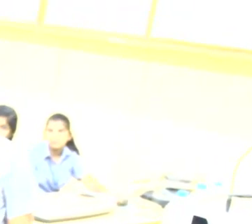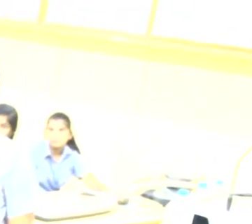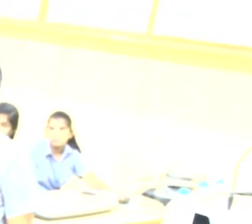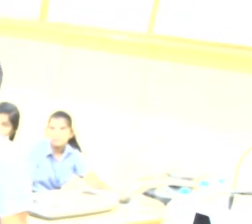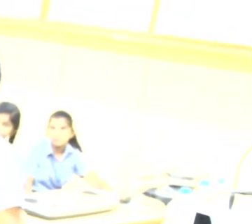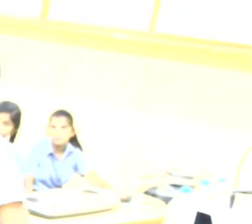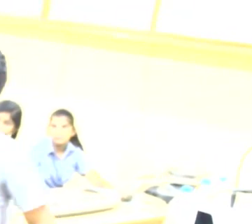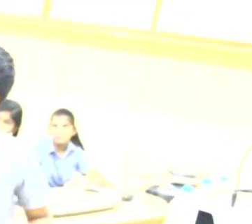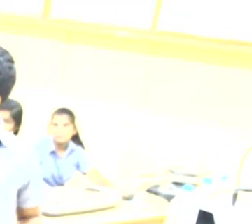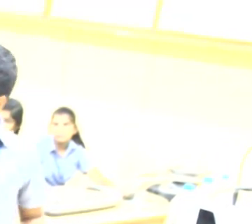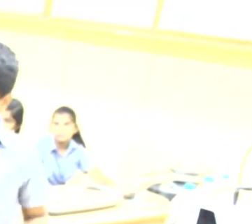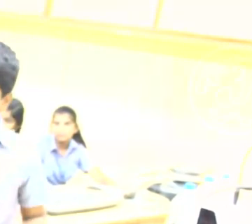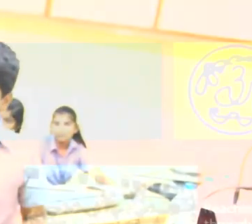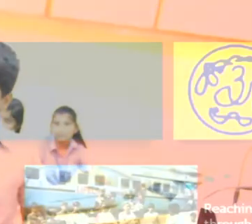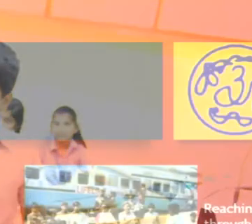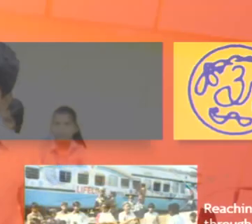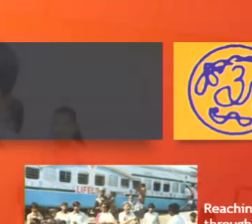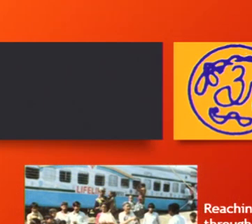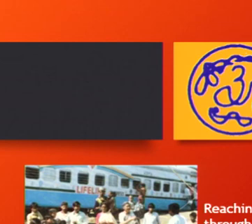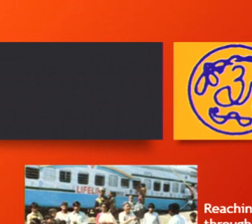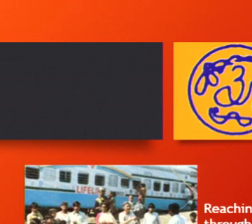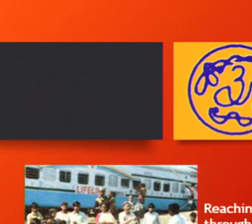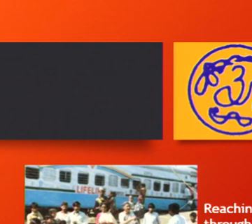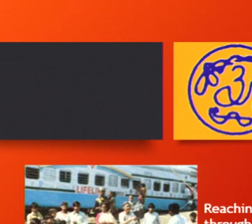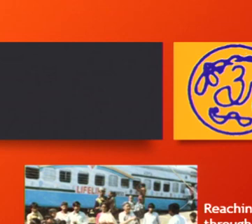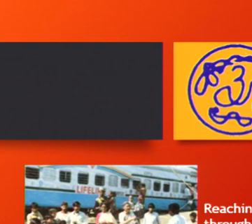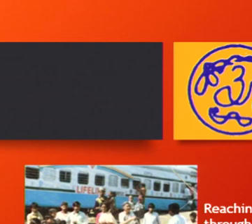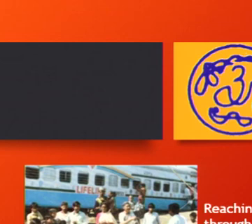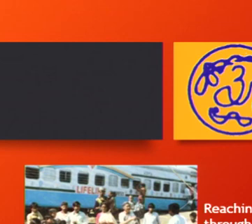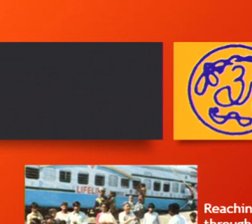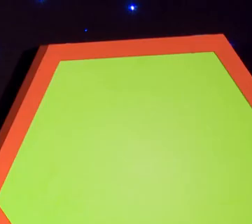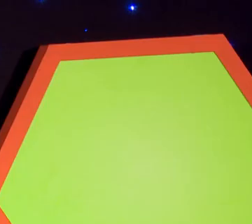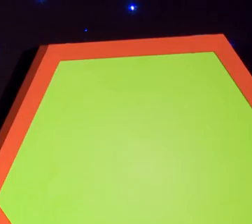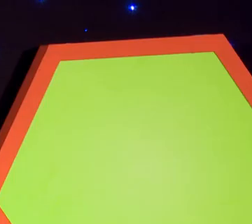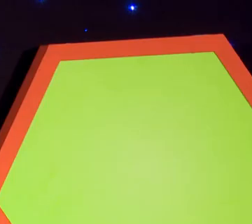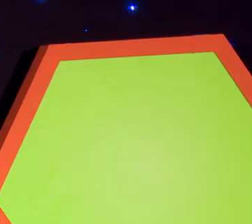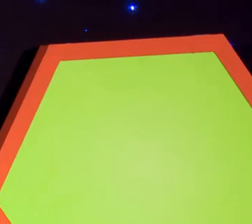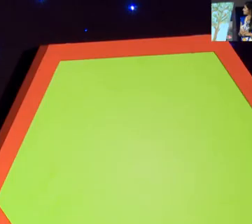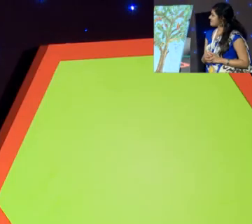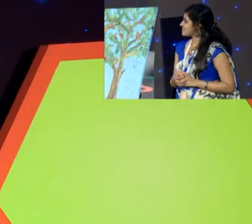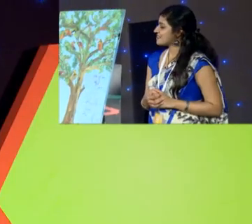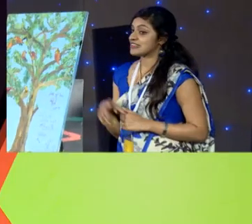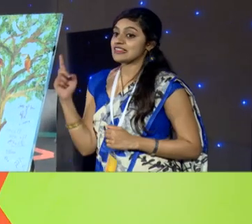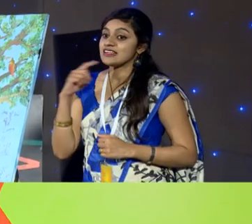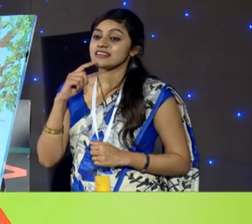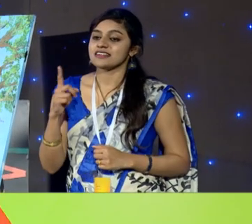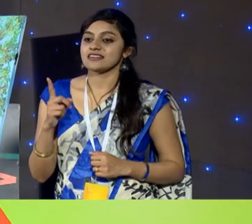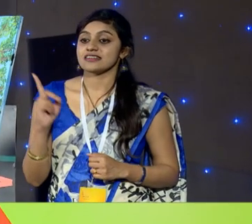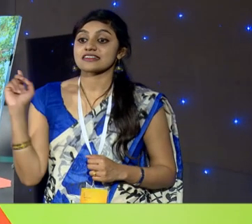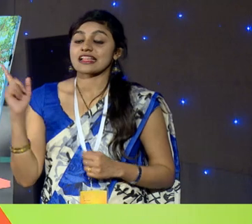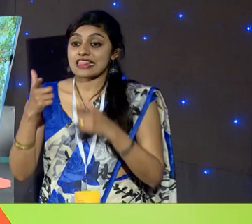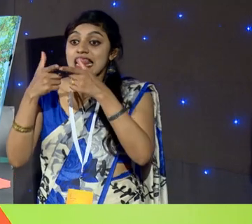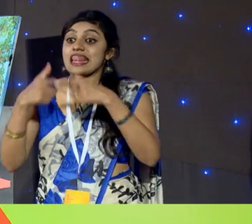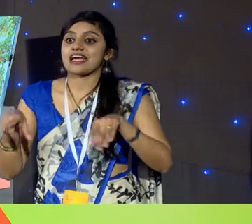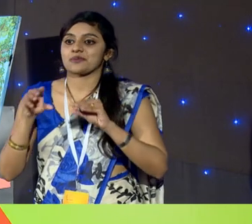cafe. Okay, let's have fun. So, this is what happens when they study in the language lab. These are children who